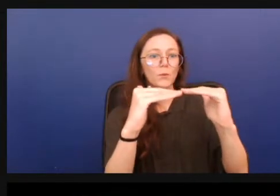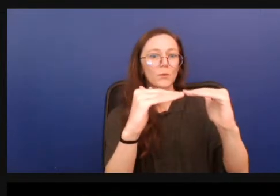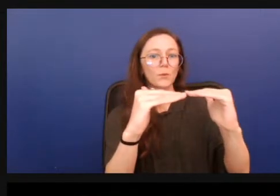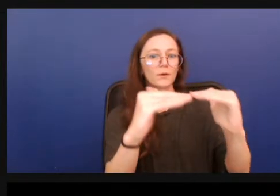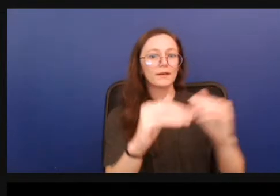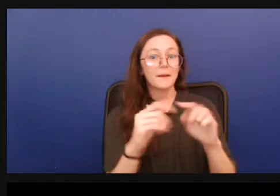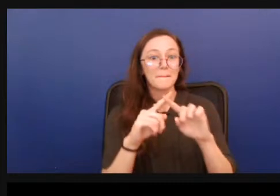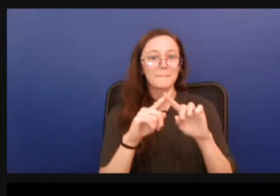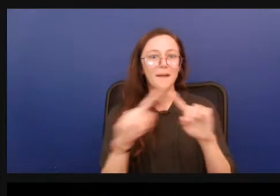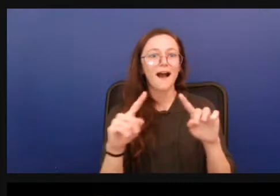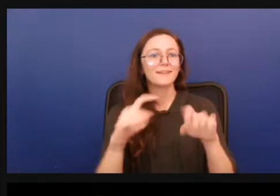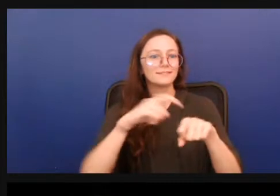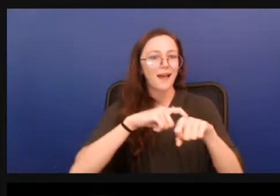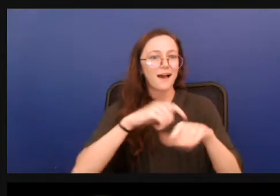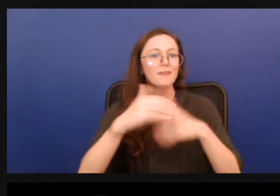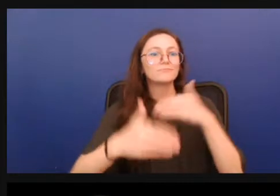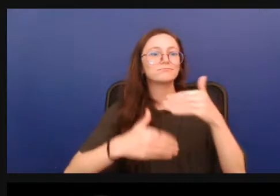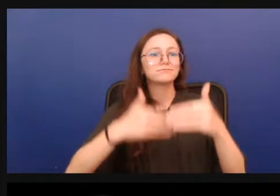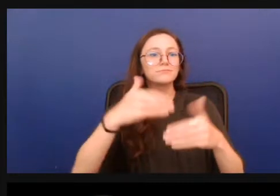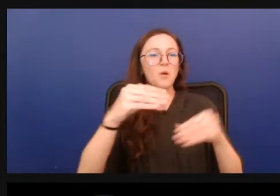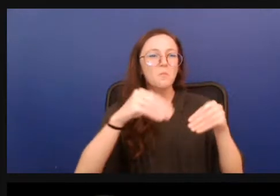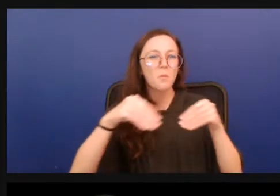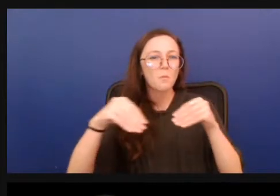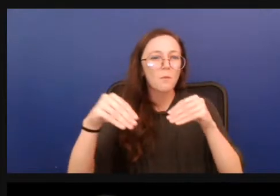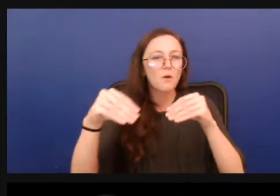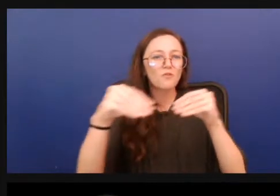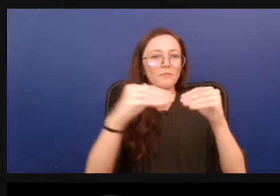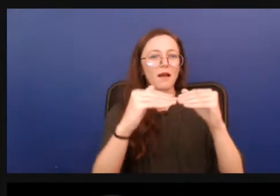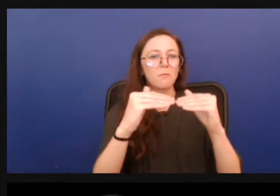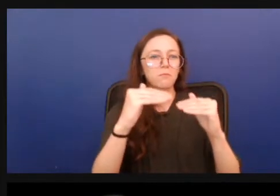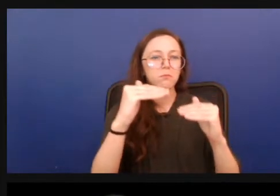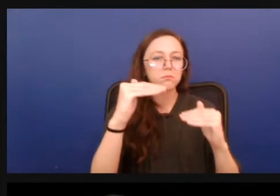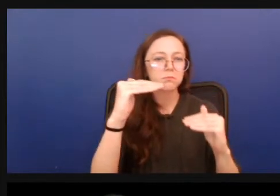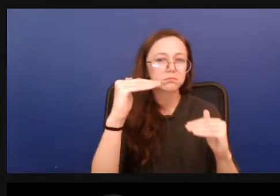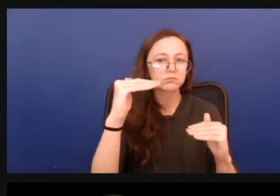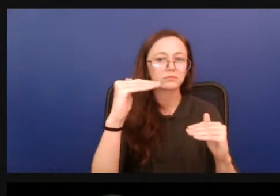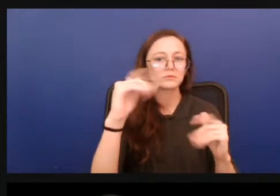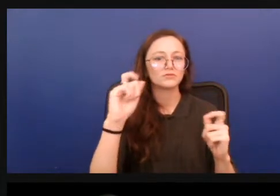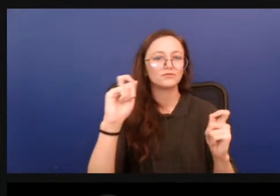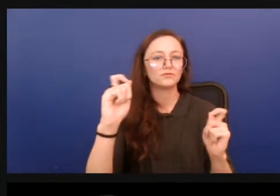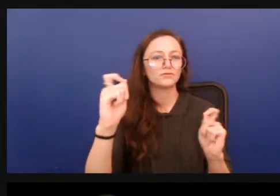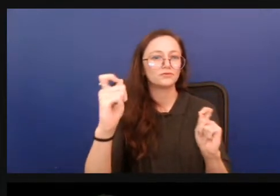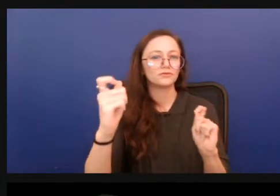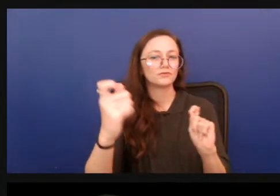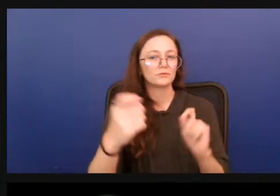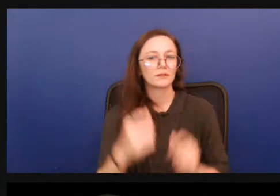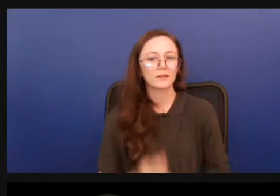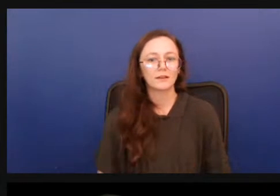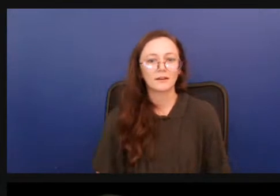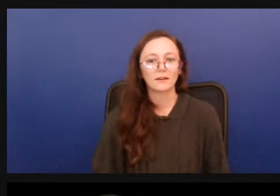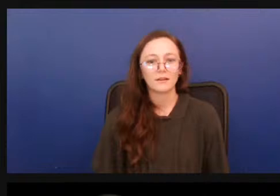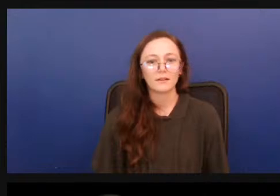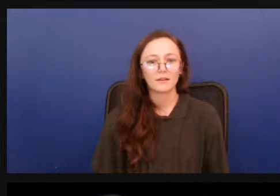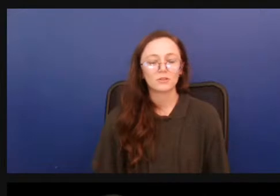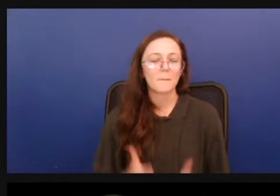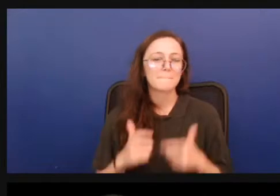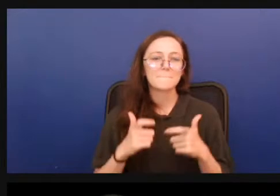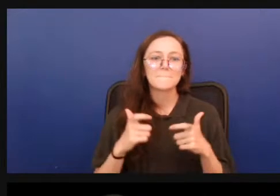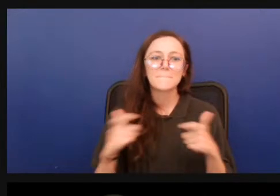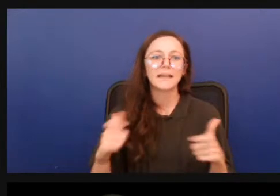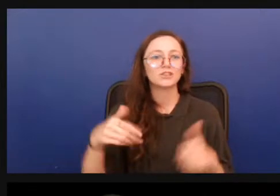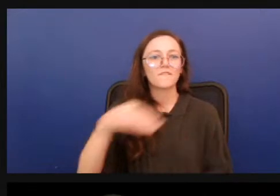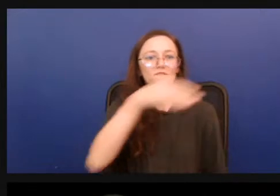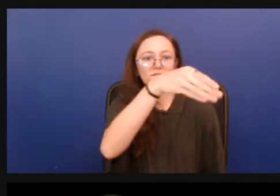been all that movement across these faults. So this is a major fault system that's separating Kilauea and Maunaloa here. And they've